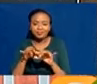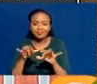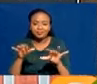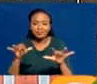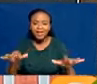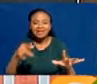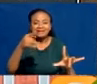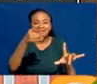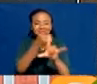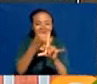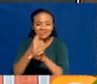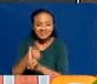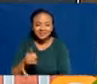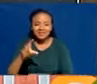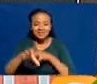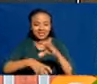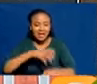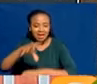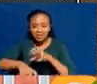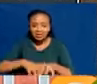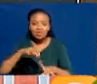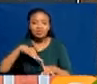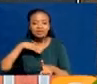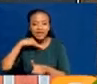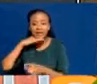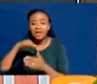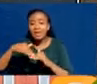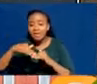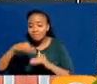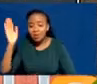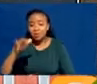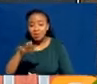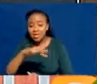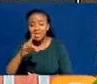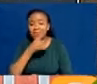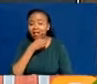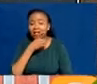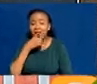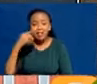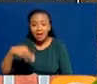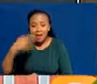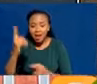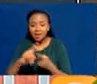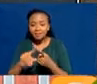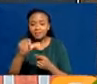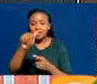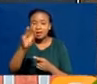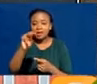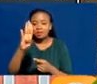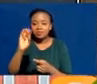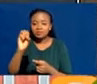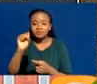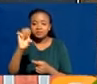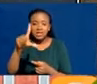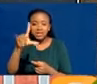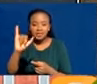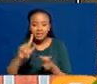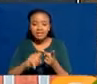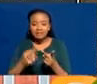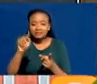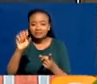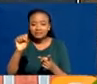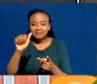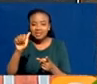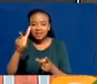14 species of wildlife. The most affected areas apparently are Ambosseli, Tsavo and